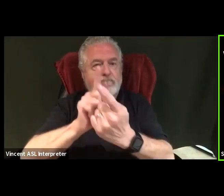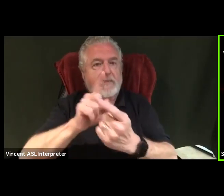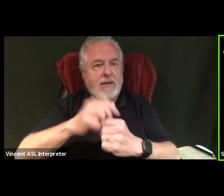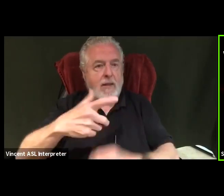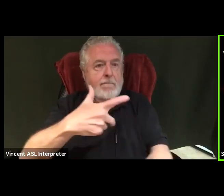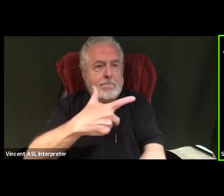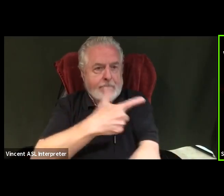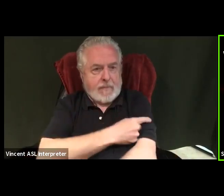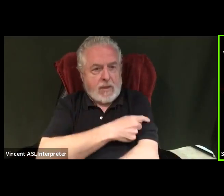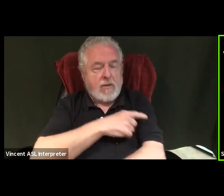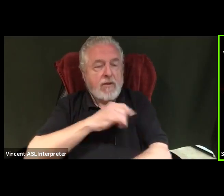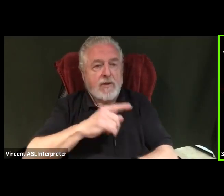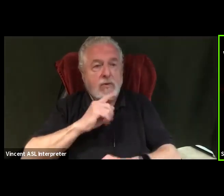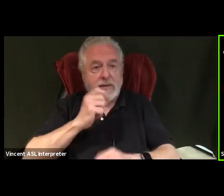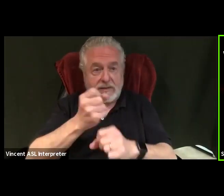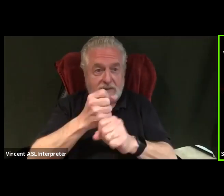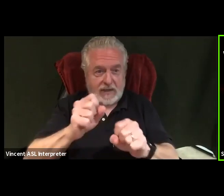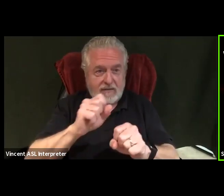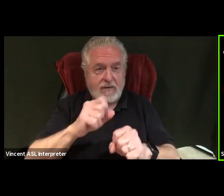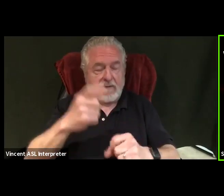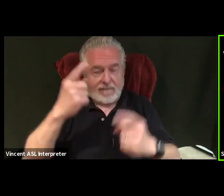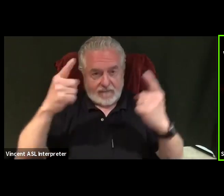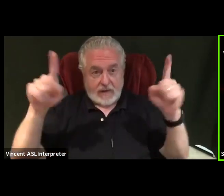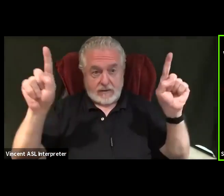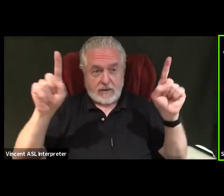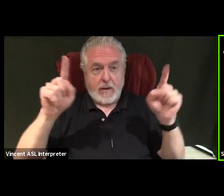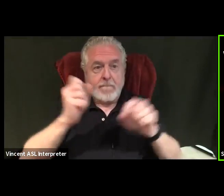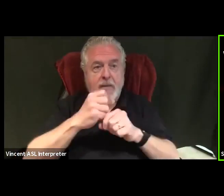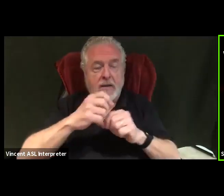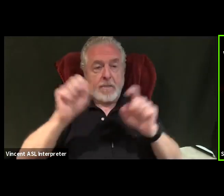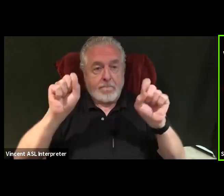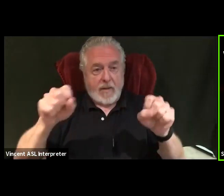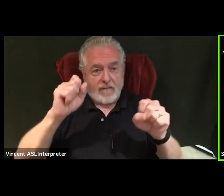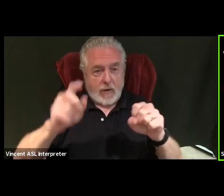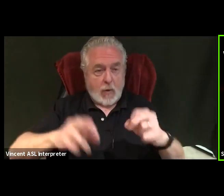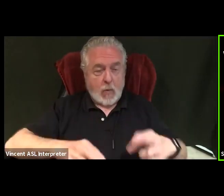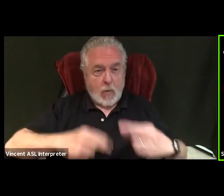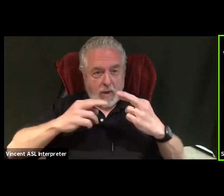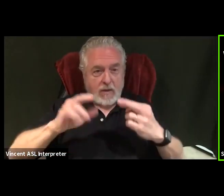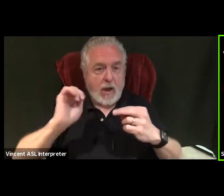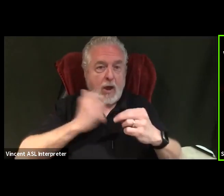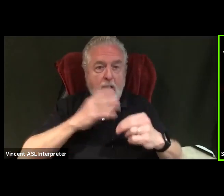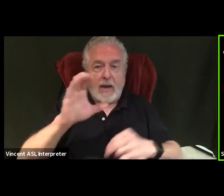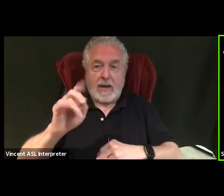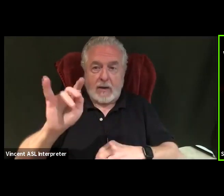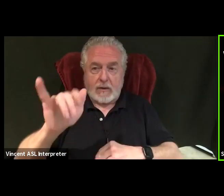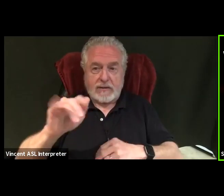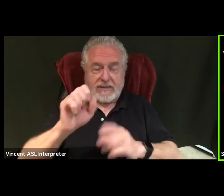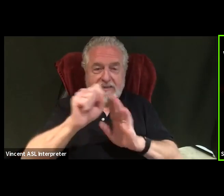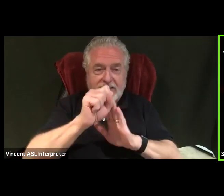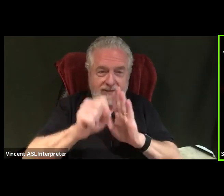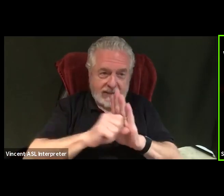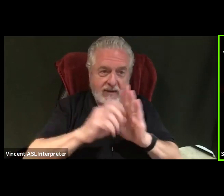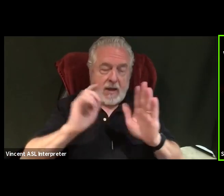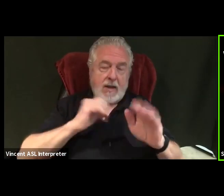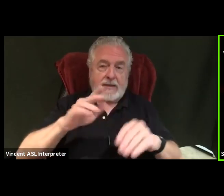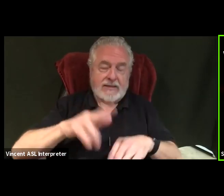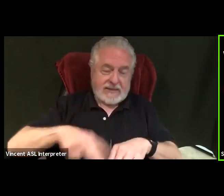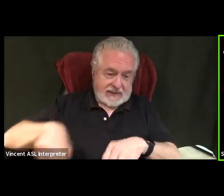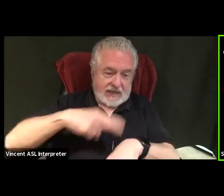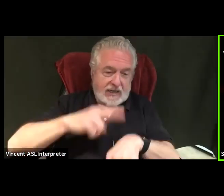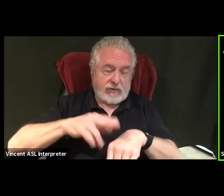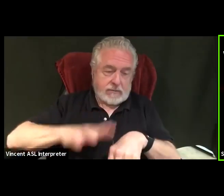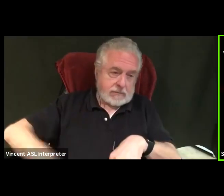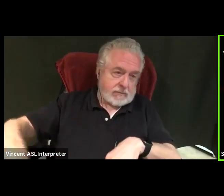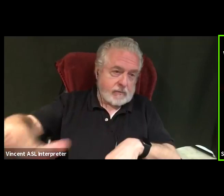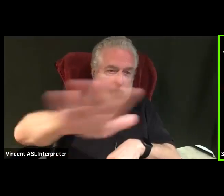vaccinated. These vaccines are safe and they're effective, and they're making it possible for residents of our county, our state, and our nation to safely